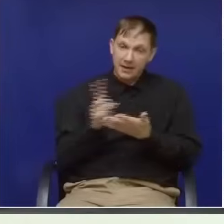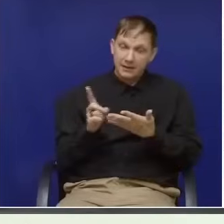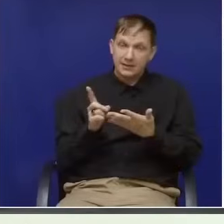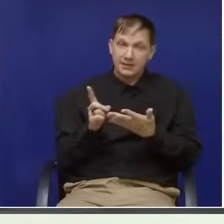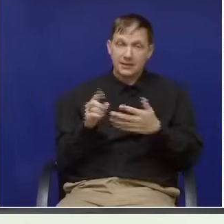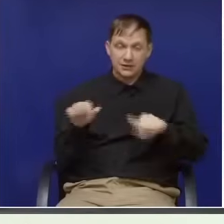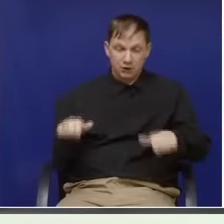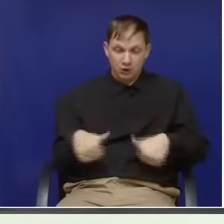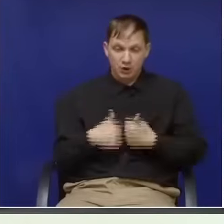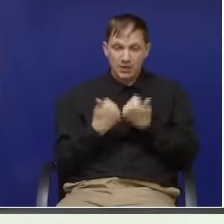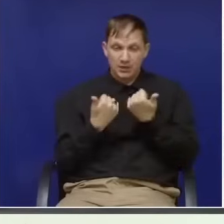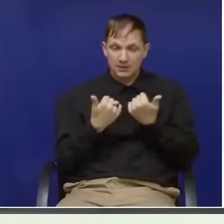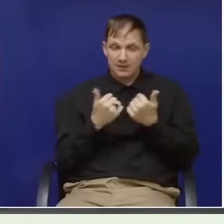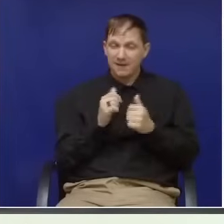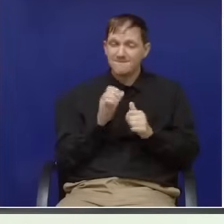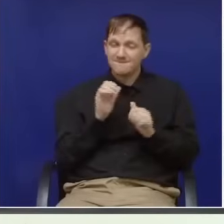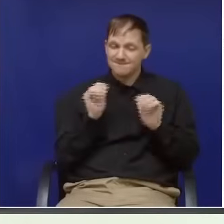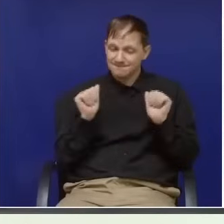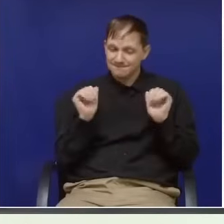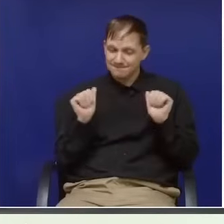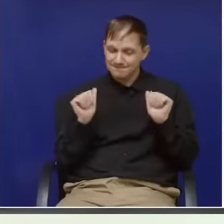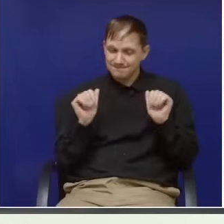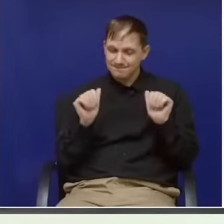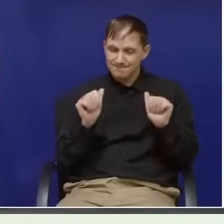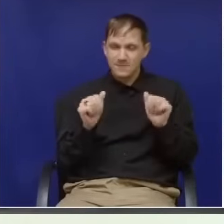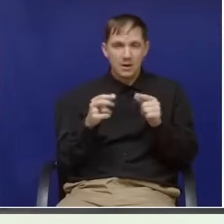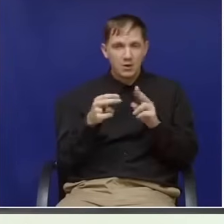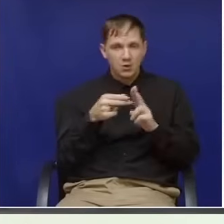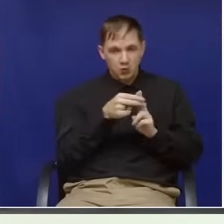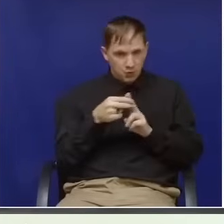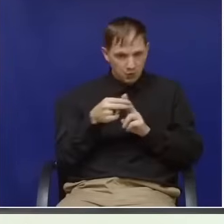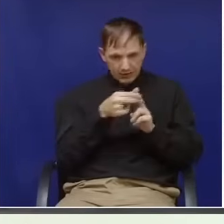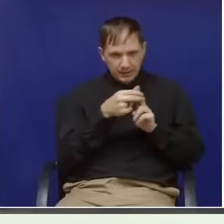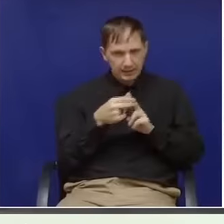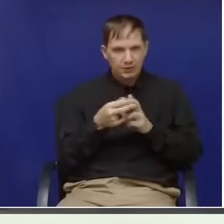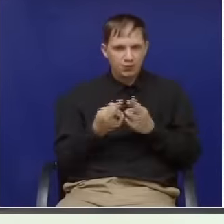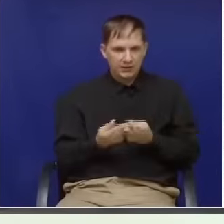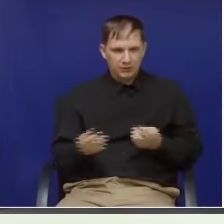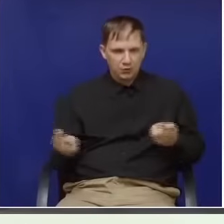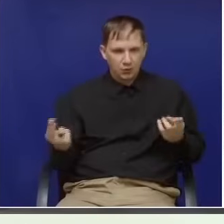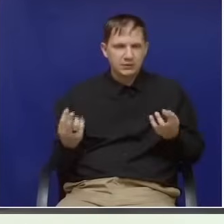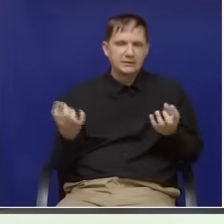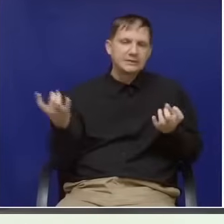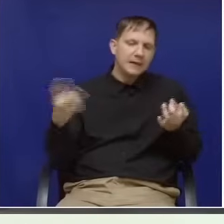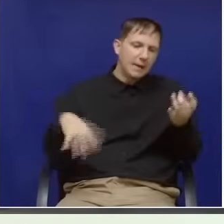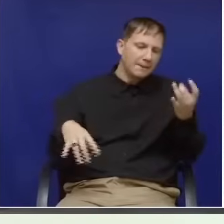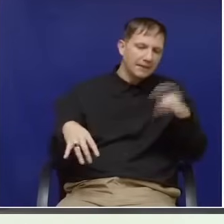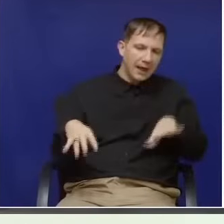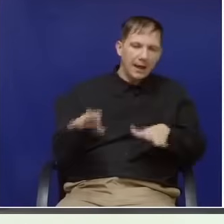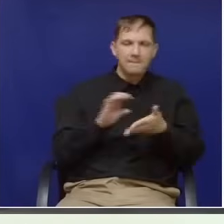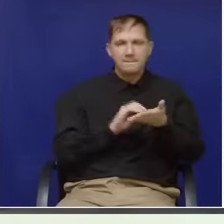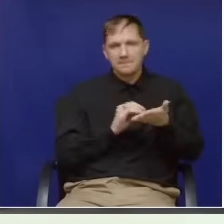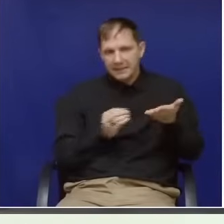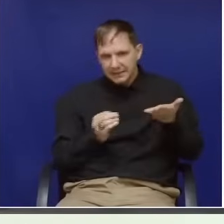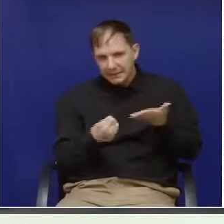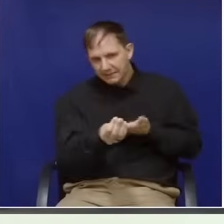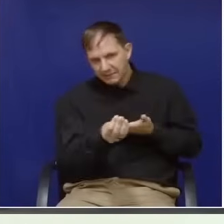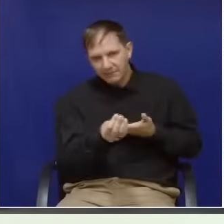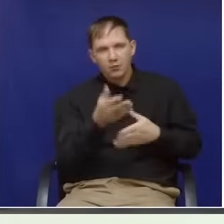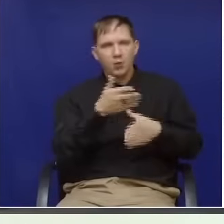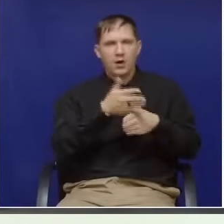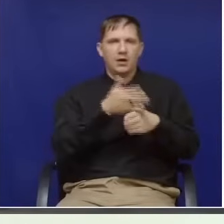this, the units are being able to be given resources from time to time to carry out their